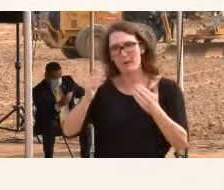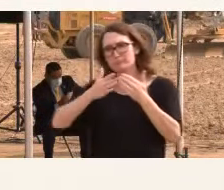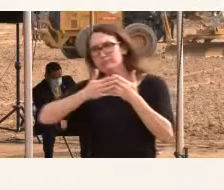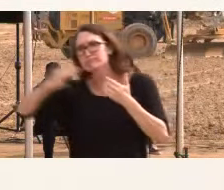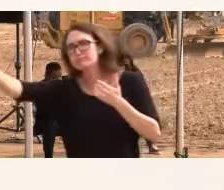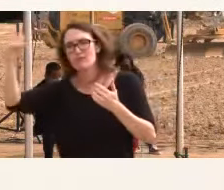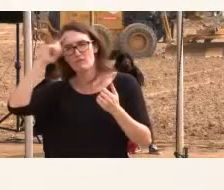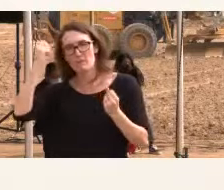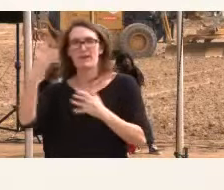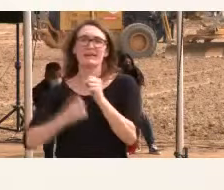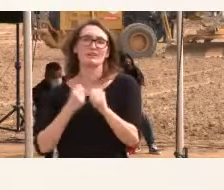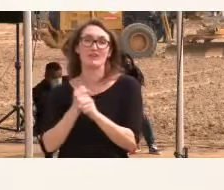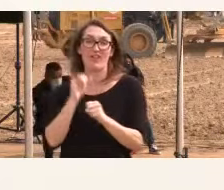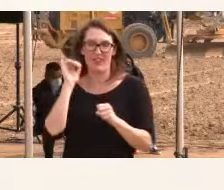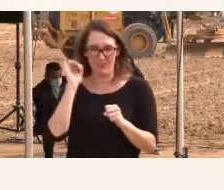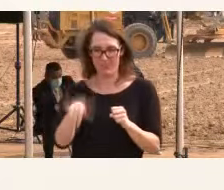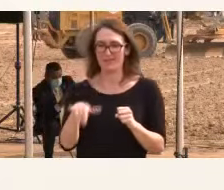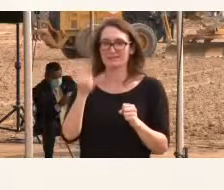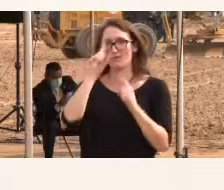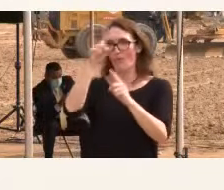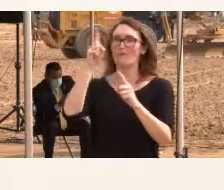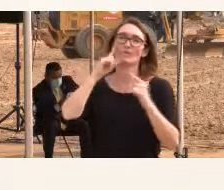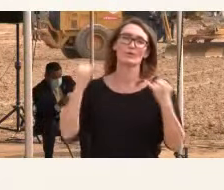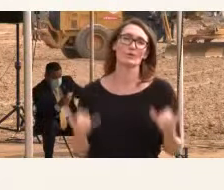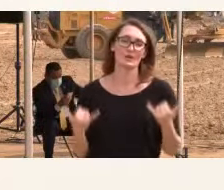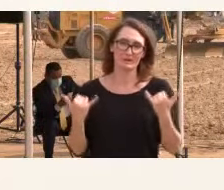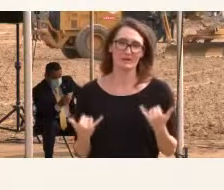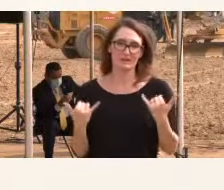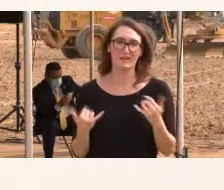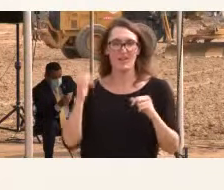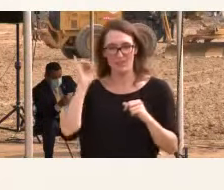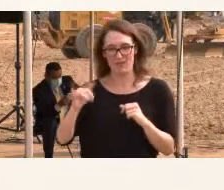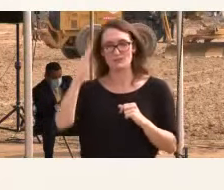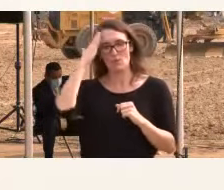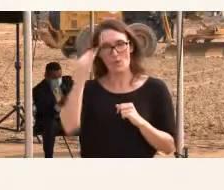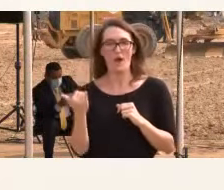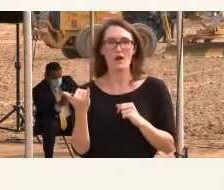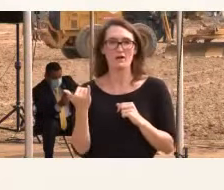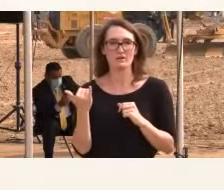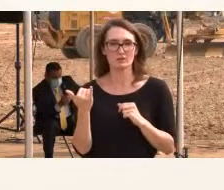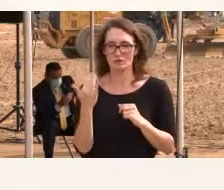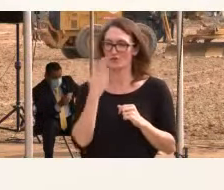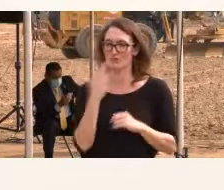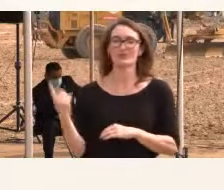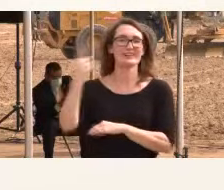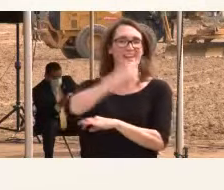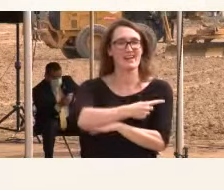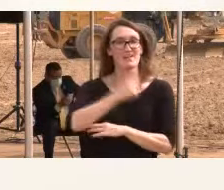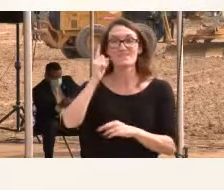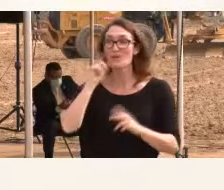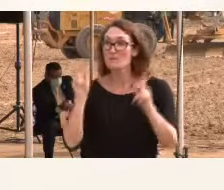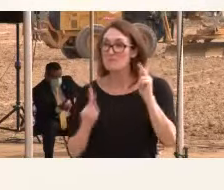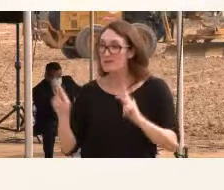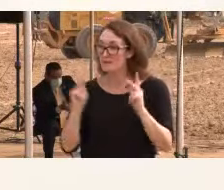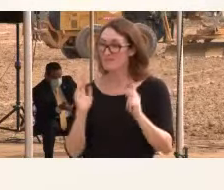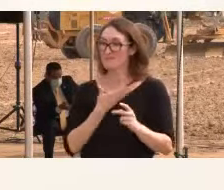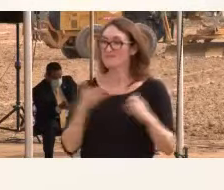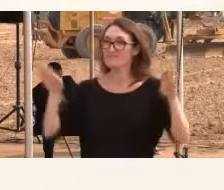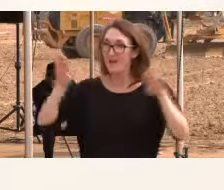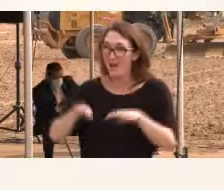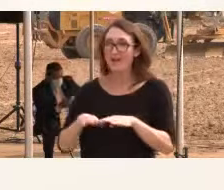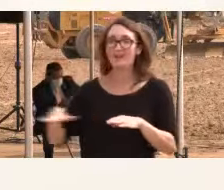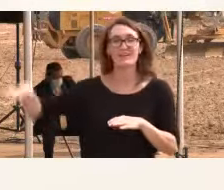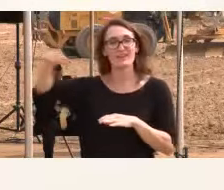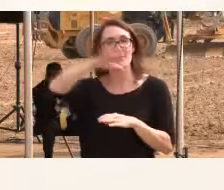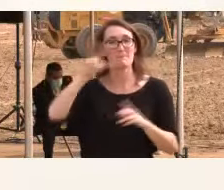come. That is what today is all about, ladies and gentlemen. And that's why it is such a good day for the people of our valley, for